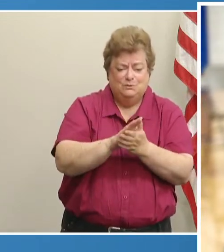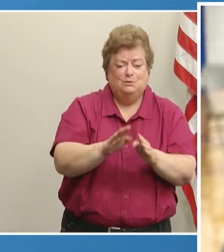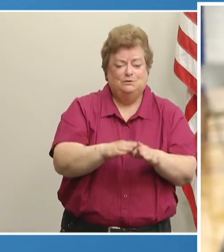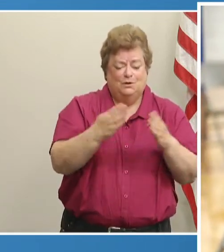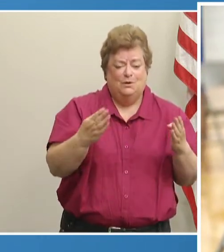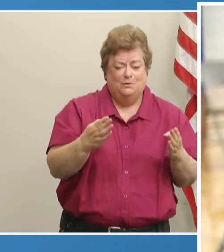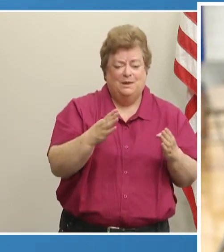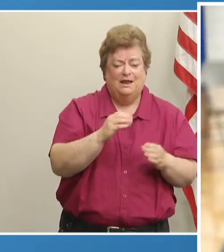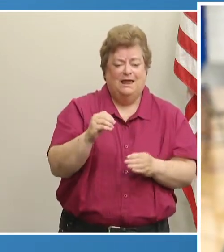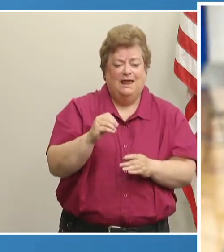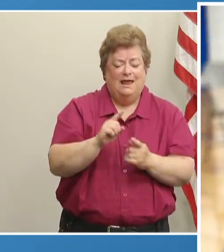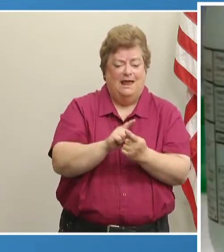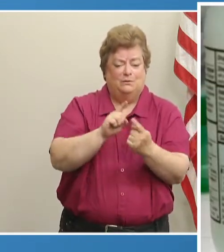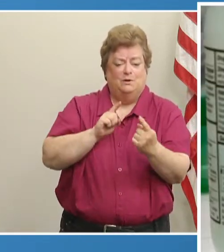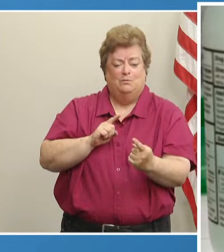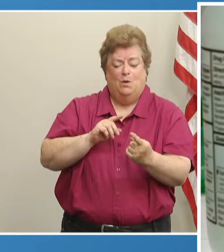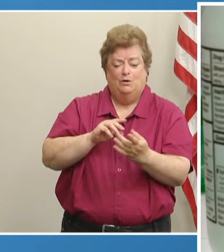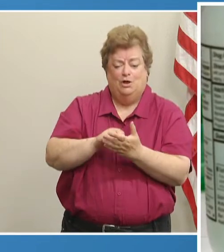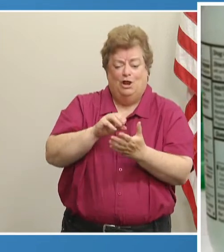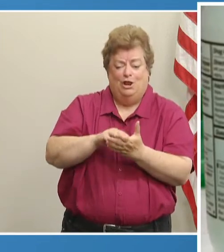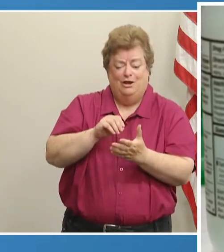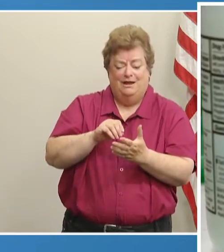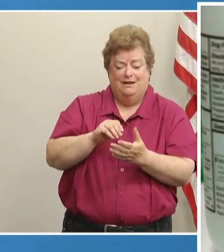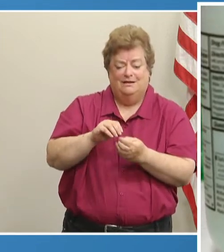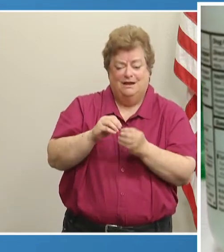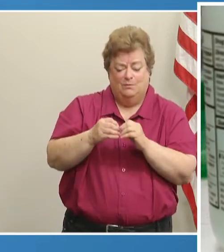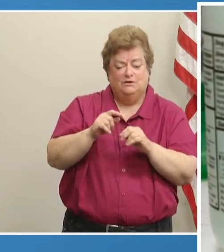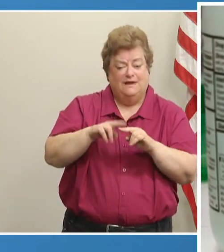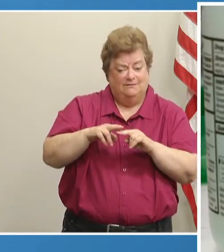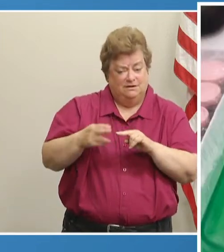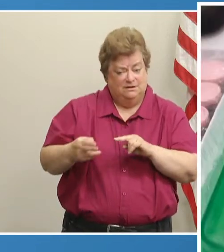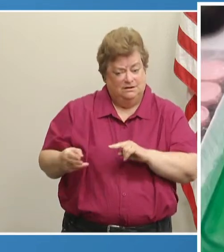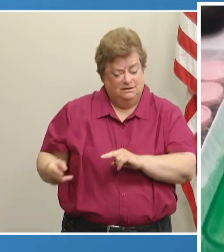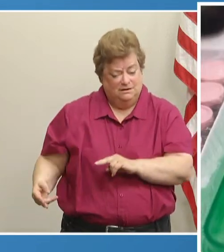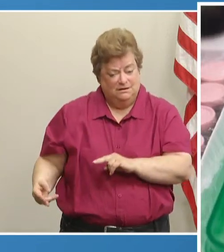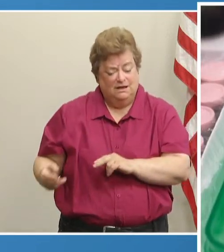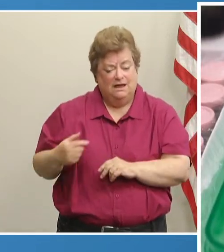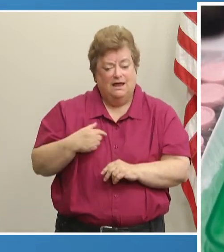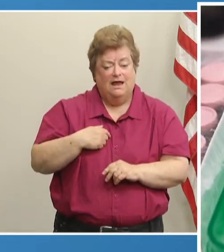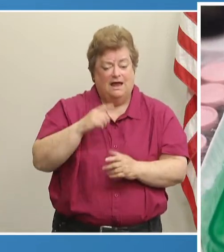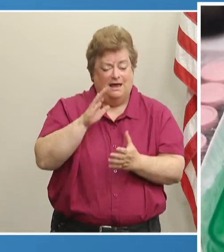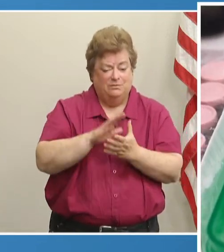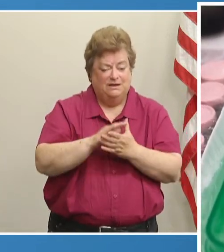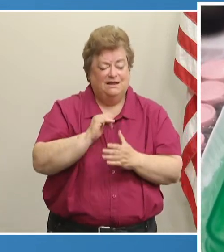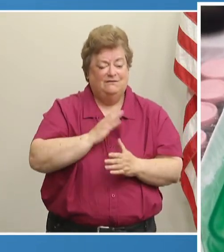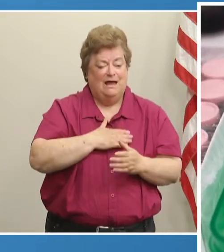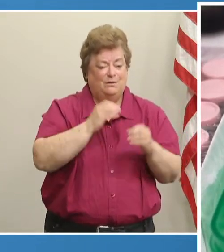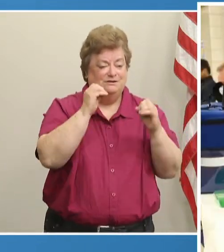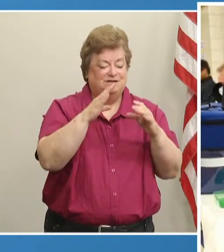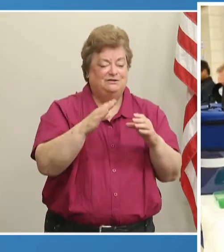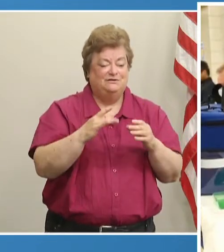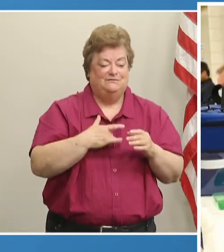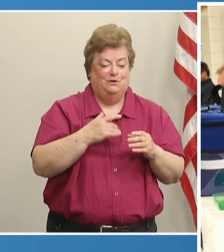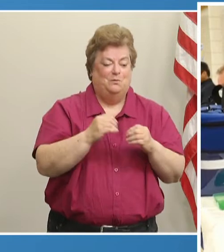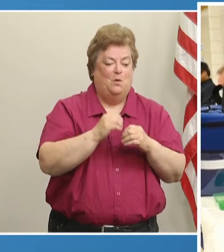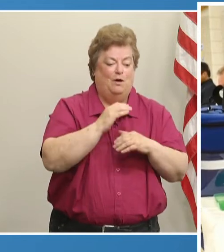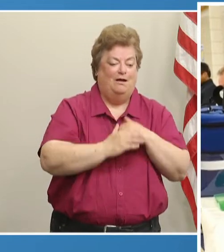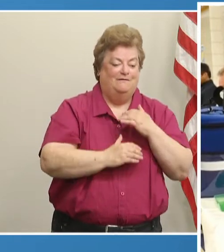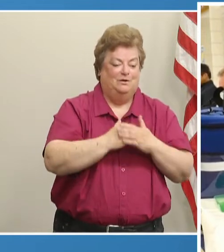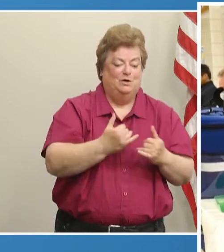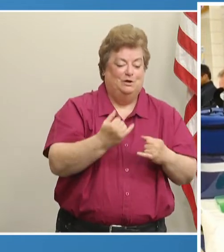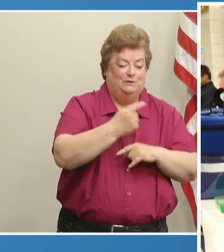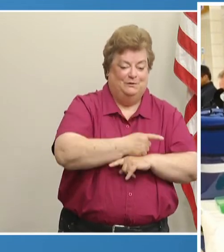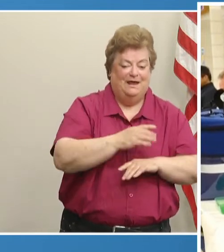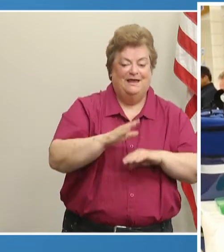our remote learning numbers have come down precipitously. I believe our teachers are much more comfortable today than they were when we